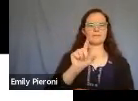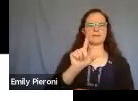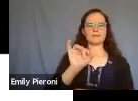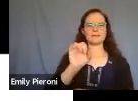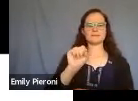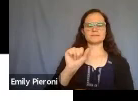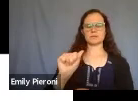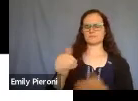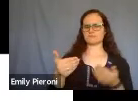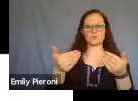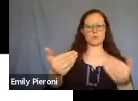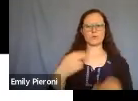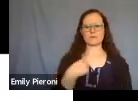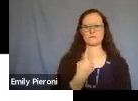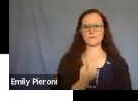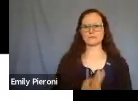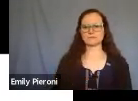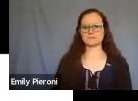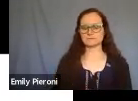talk.